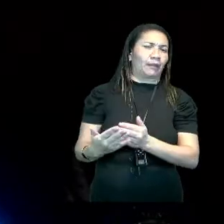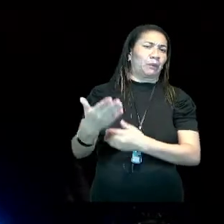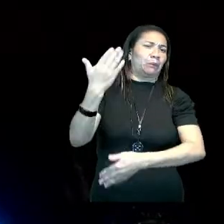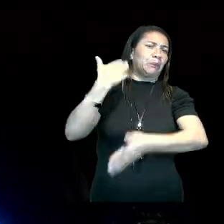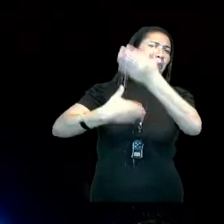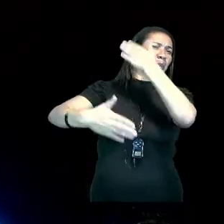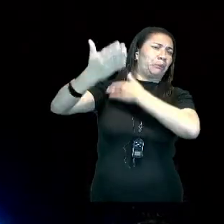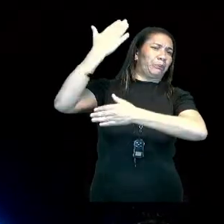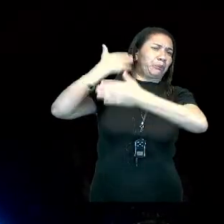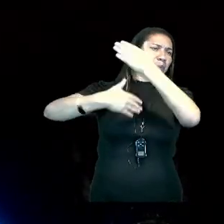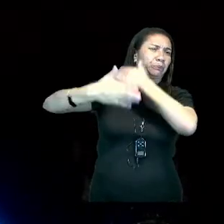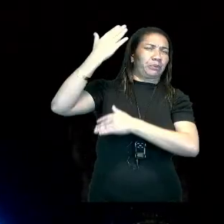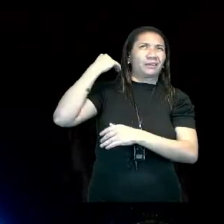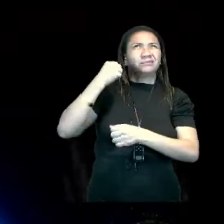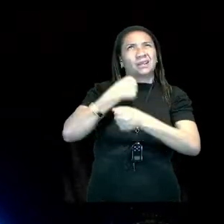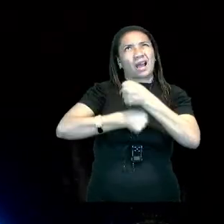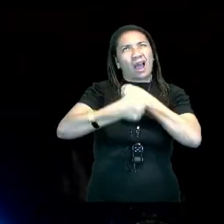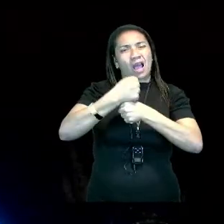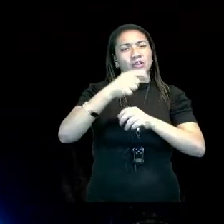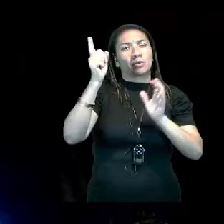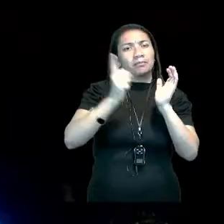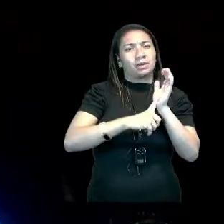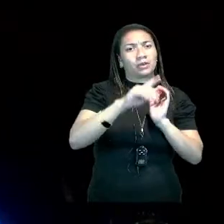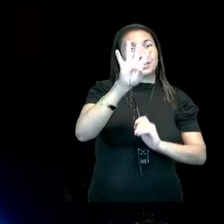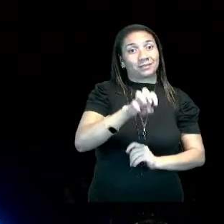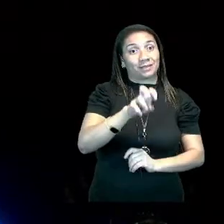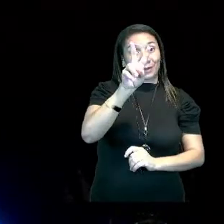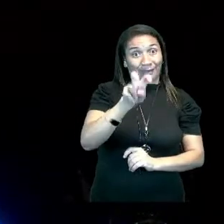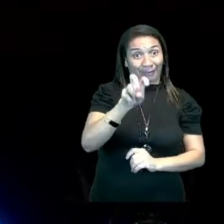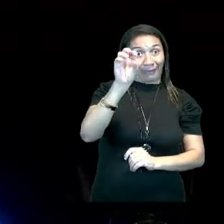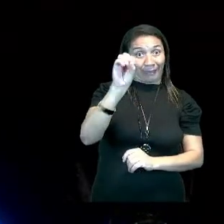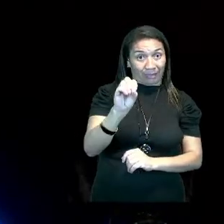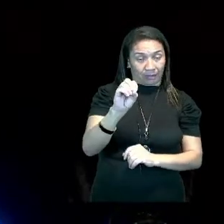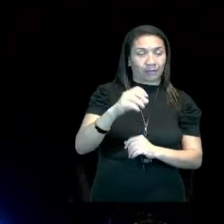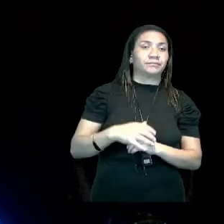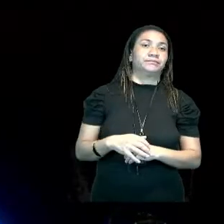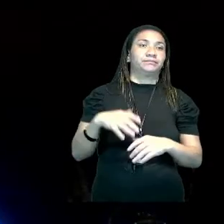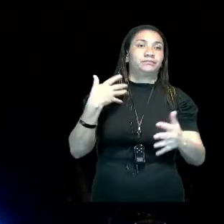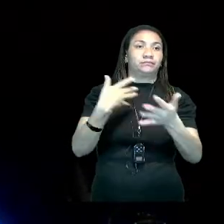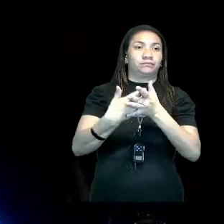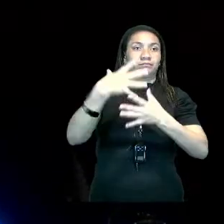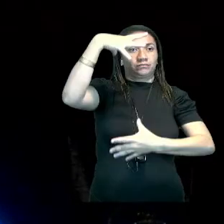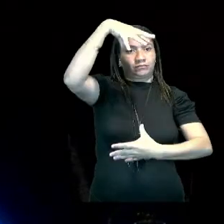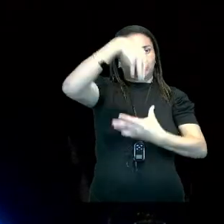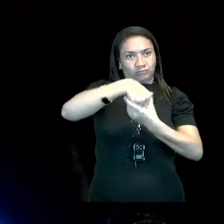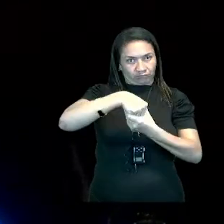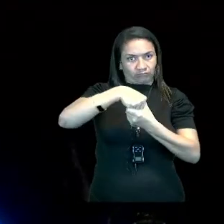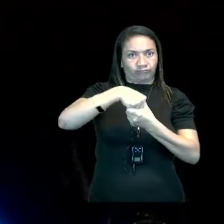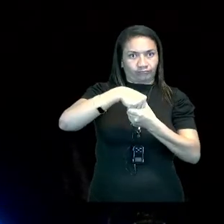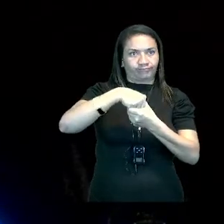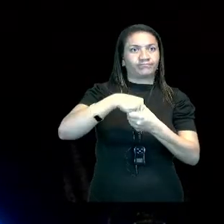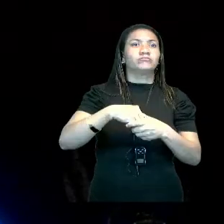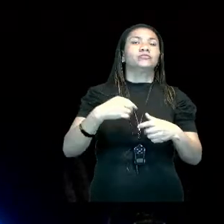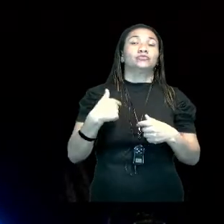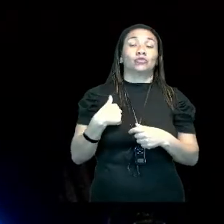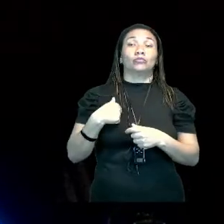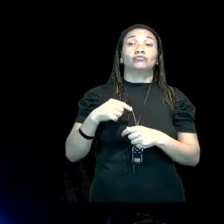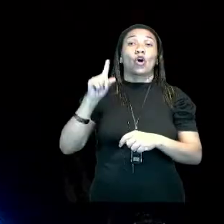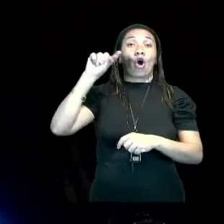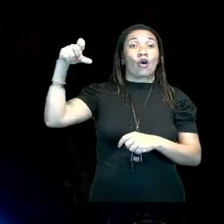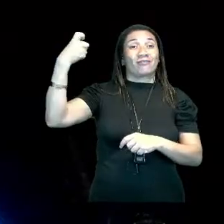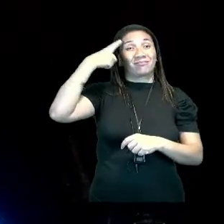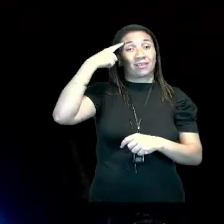ago in 1970, I was imprisoned by the US government and charged with 3 capital